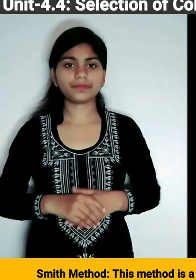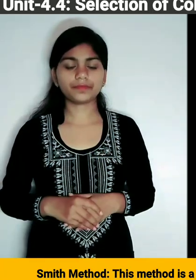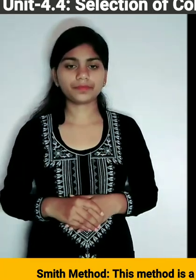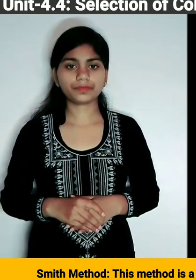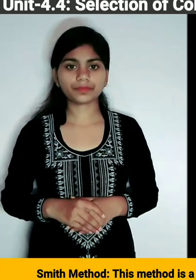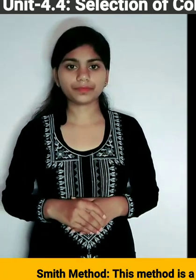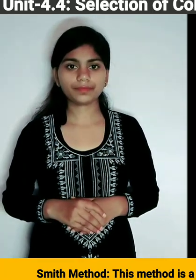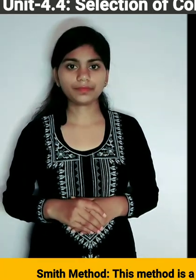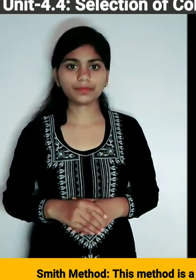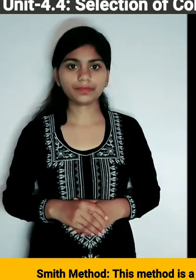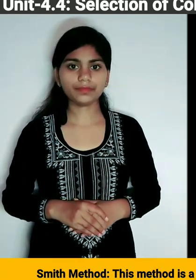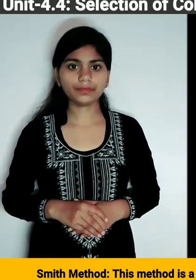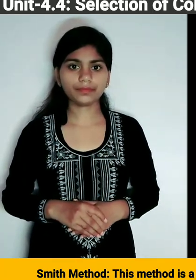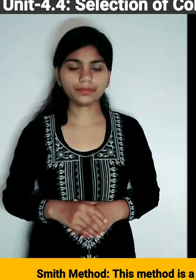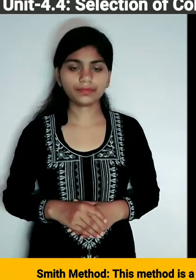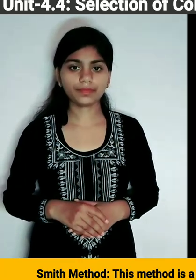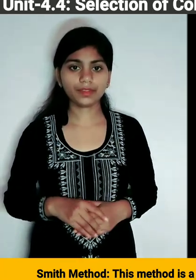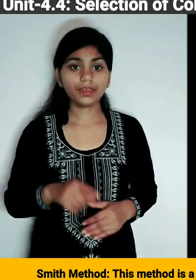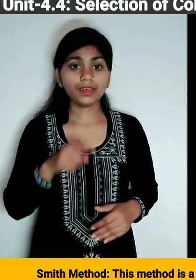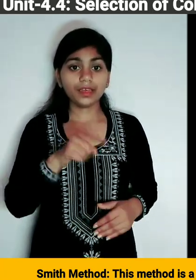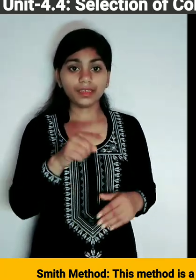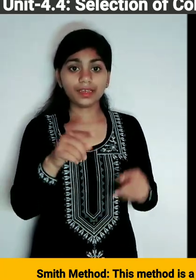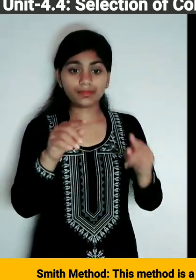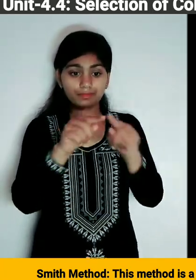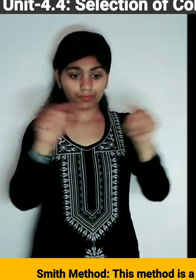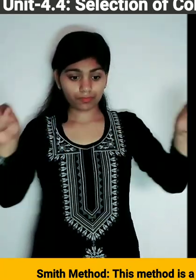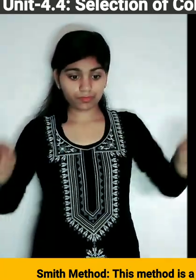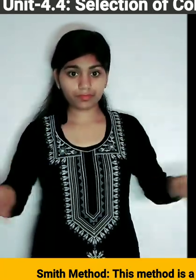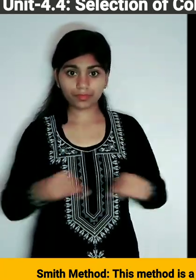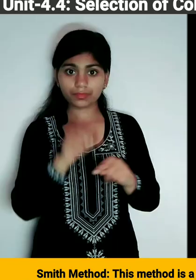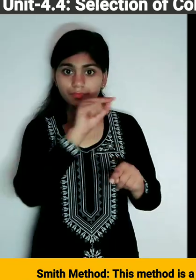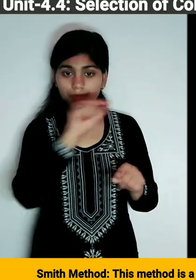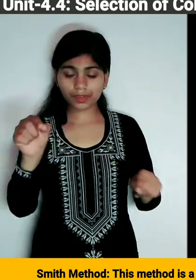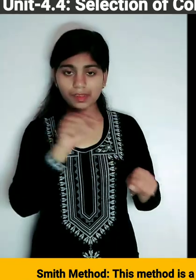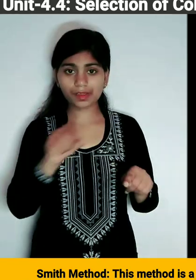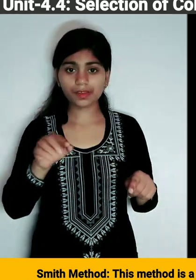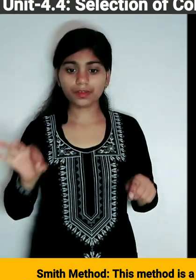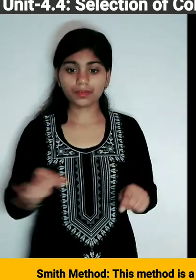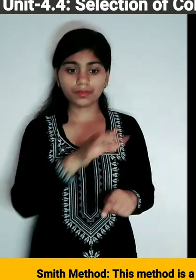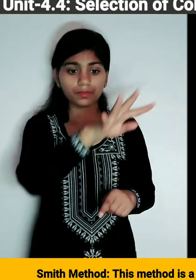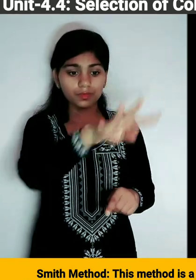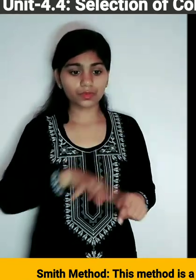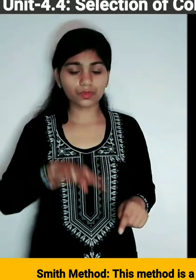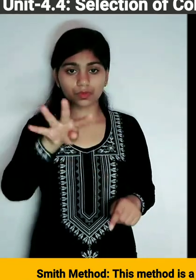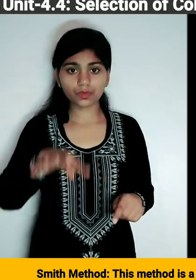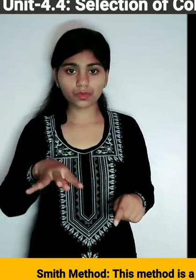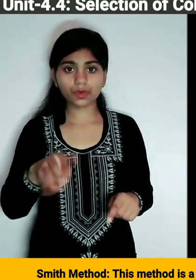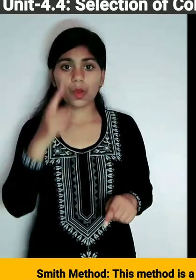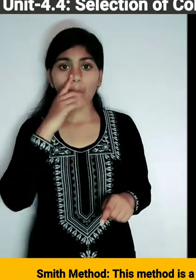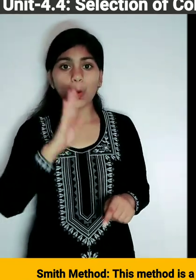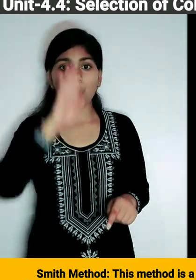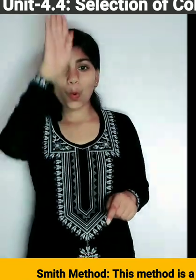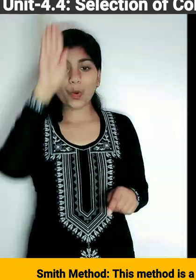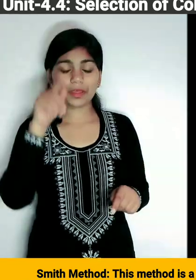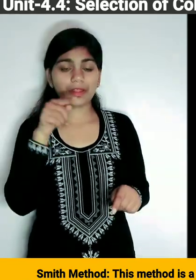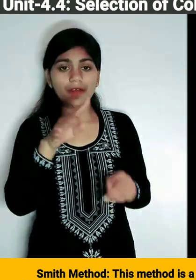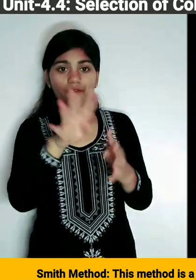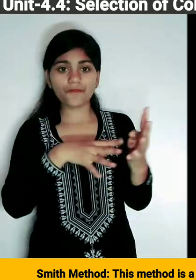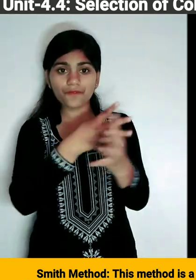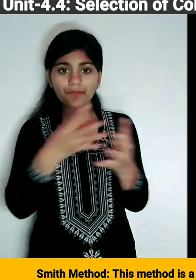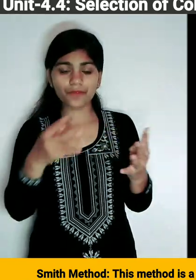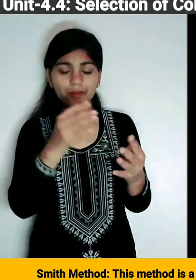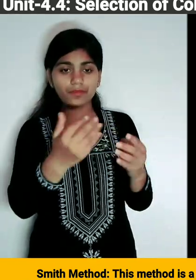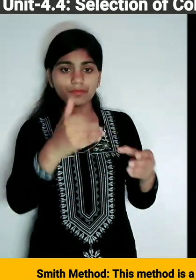molten beeswax. These bars then are fitted into queen rearing